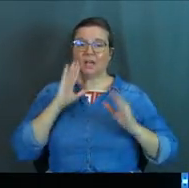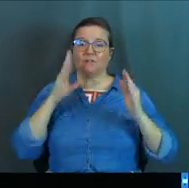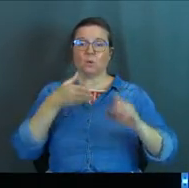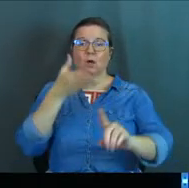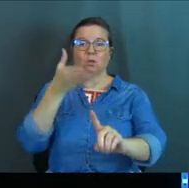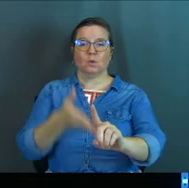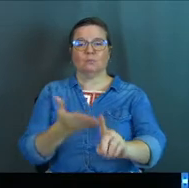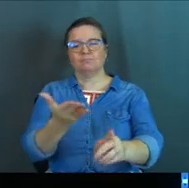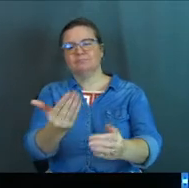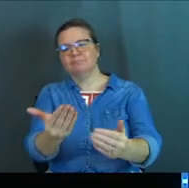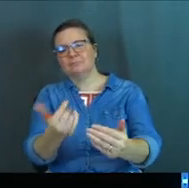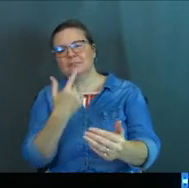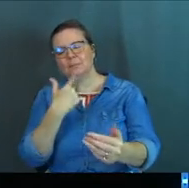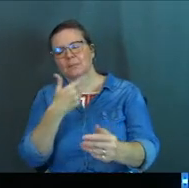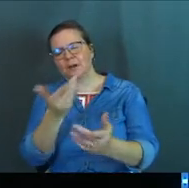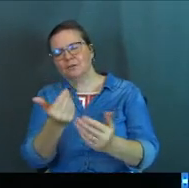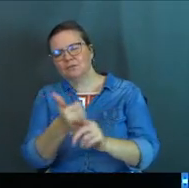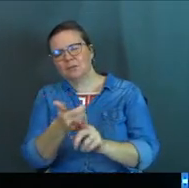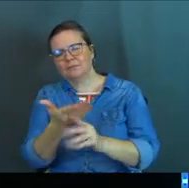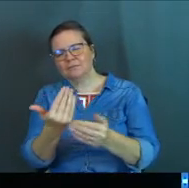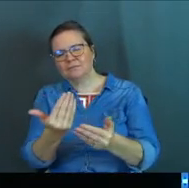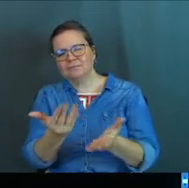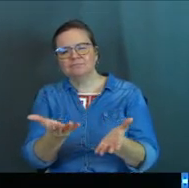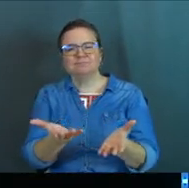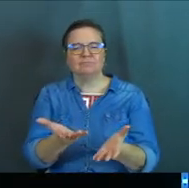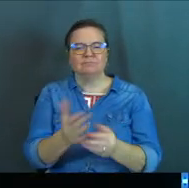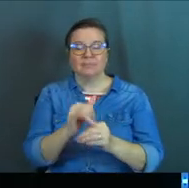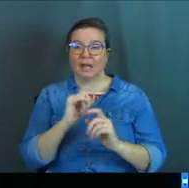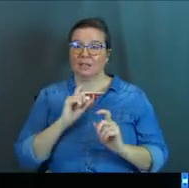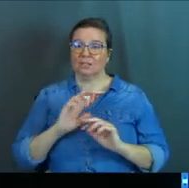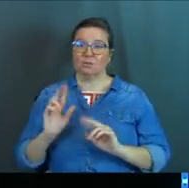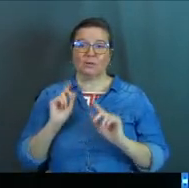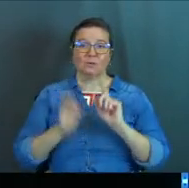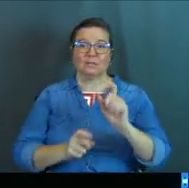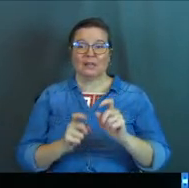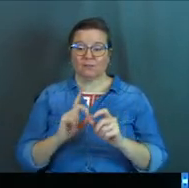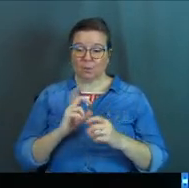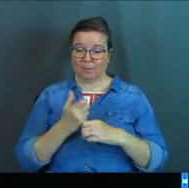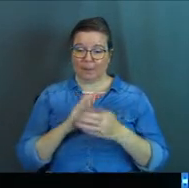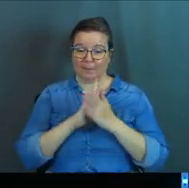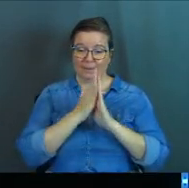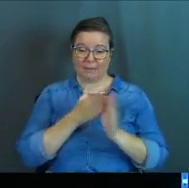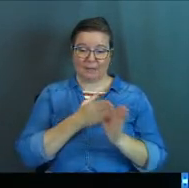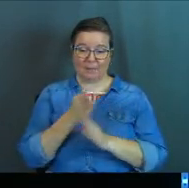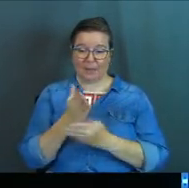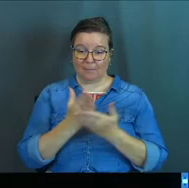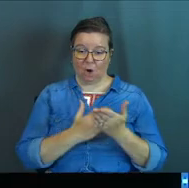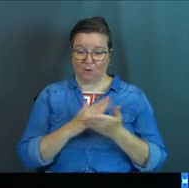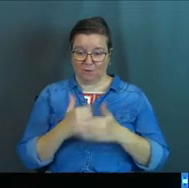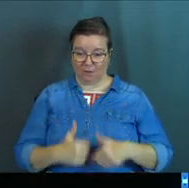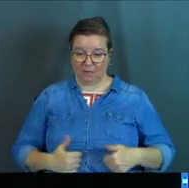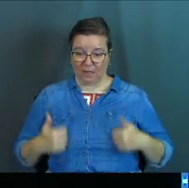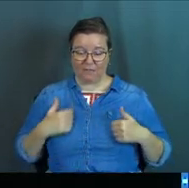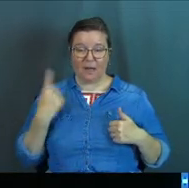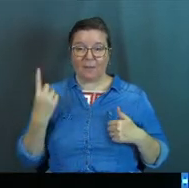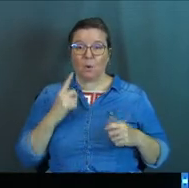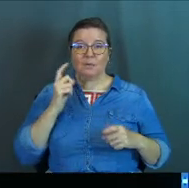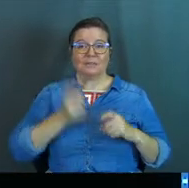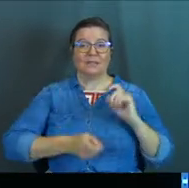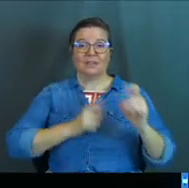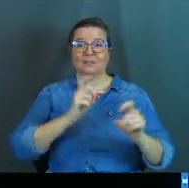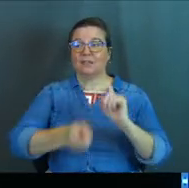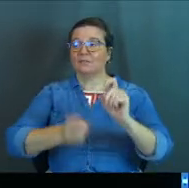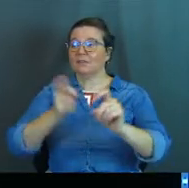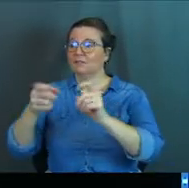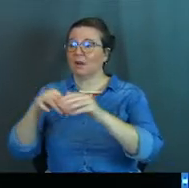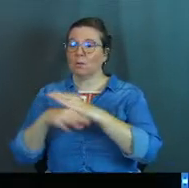ready to give. And when you do that, and when that becomes like the main thread of your life and the pattern of your life, I'm just always giving to other